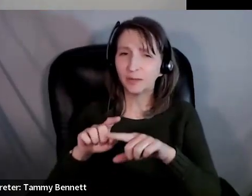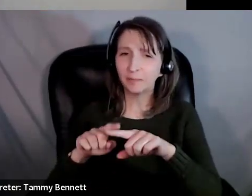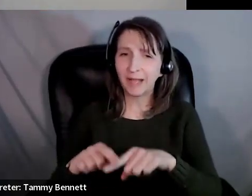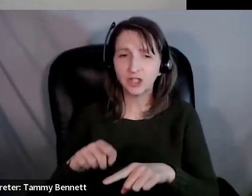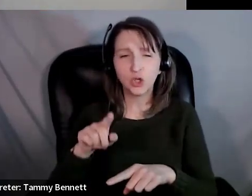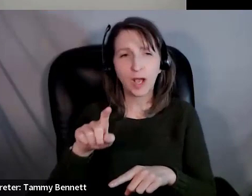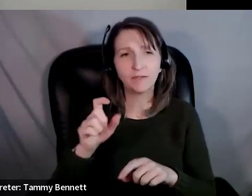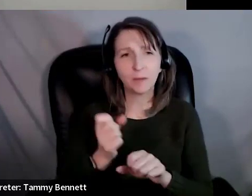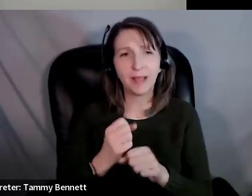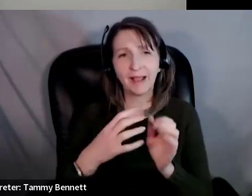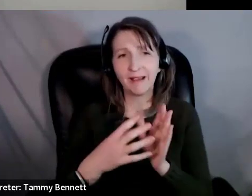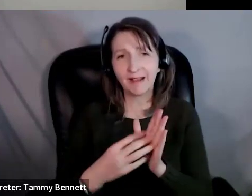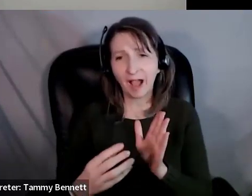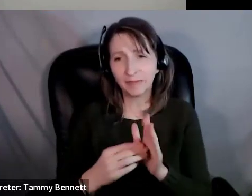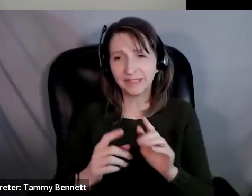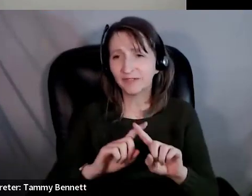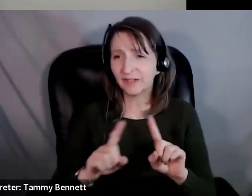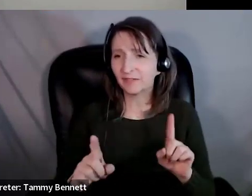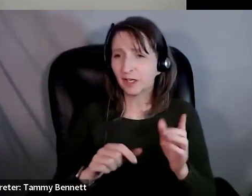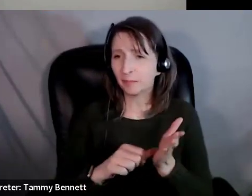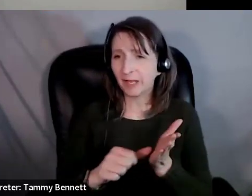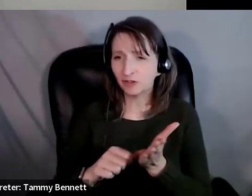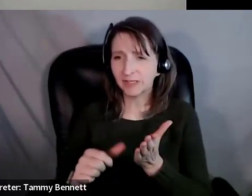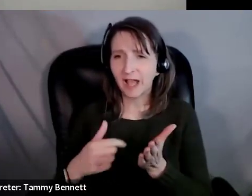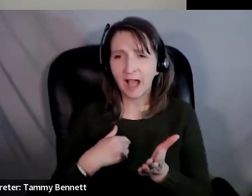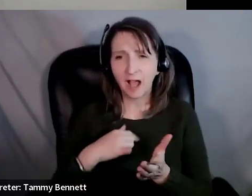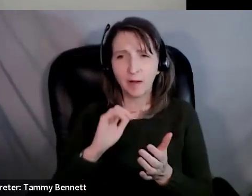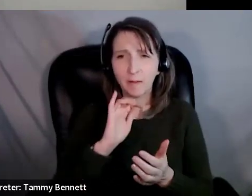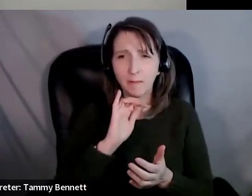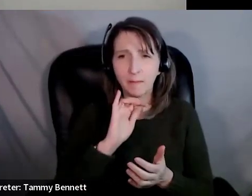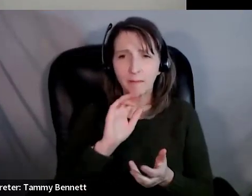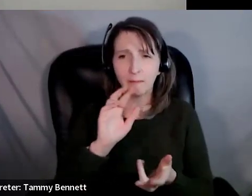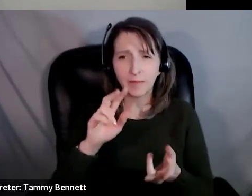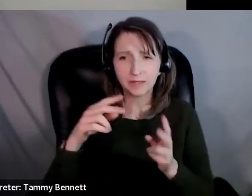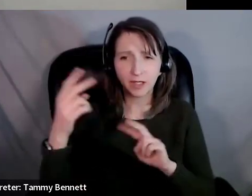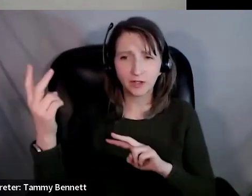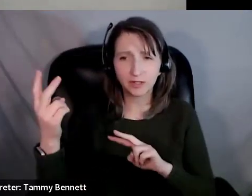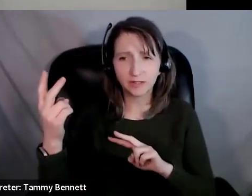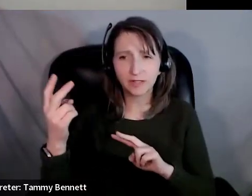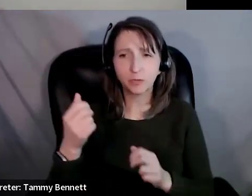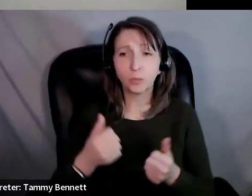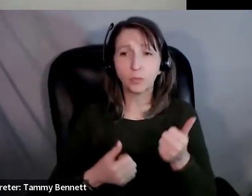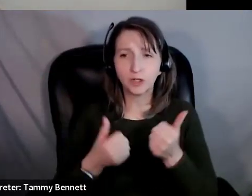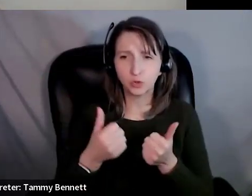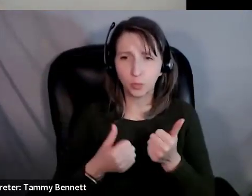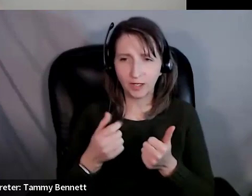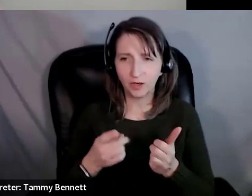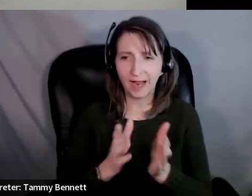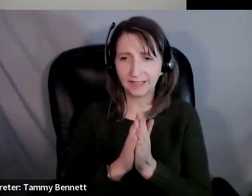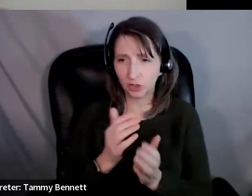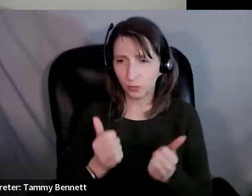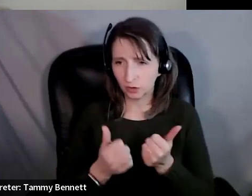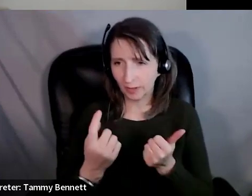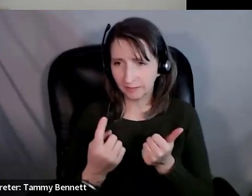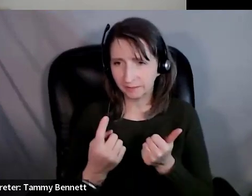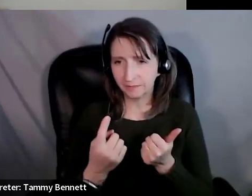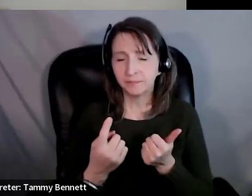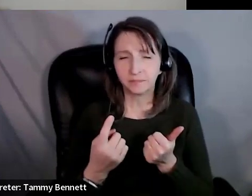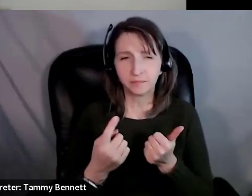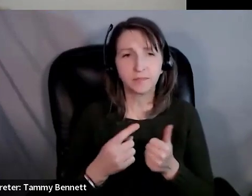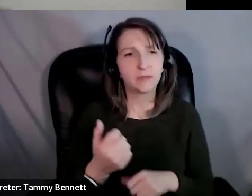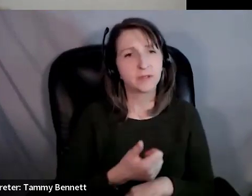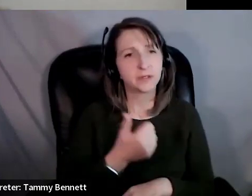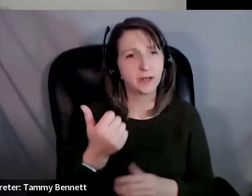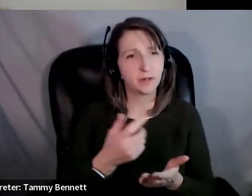following up on this one question, um, so I misunderstood more recommended to use touch chat or lamp. Um, so there is another program that I will,